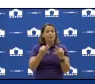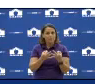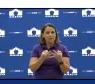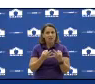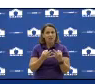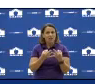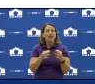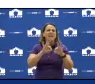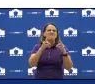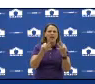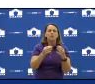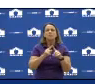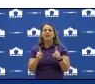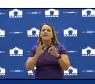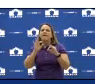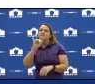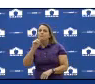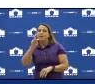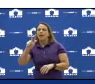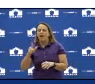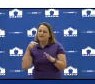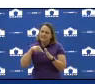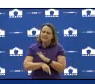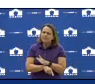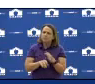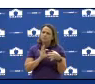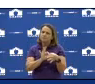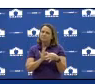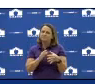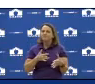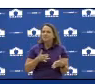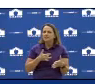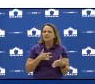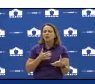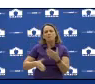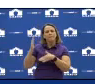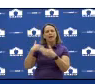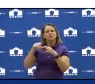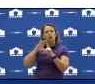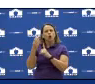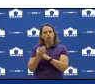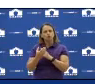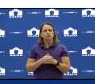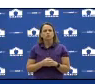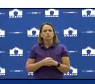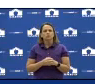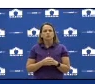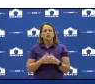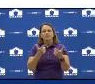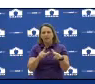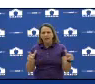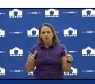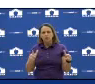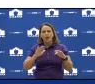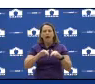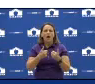familia has an even much more deeper connotation. It also takes us back to our culture and heritage and our language, how